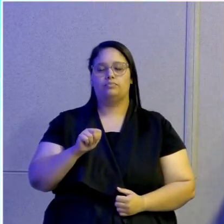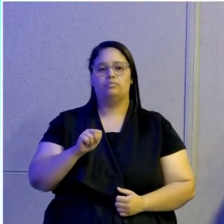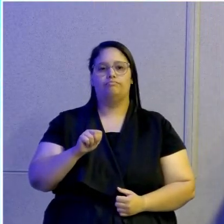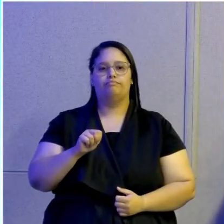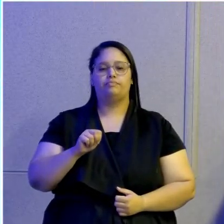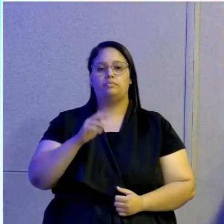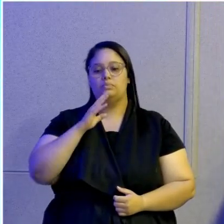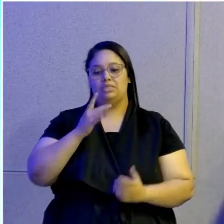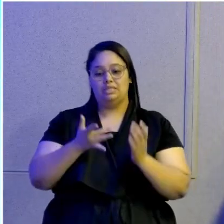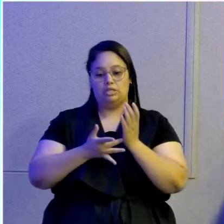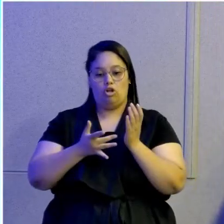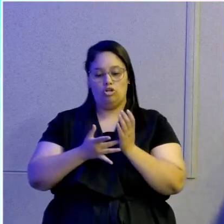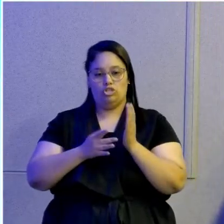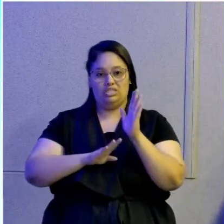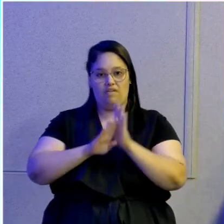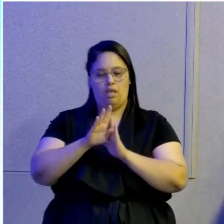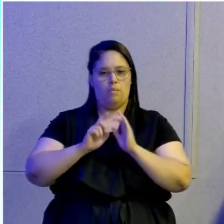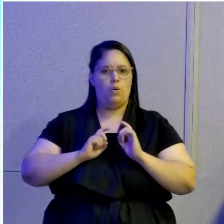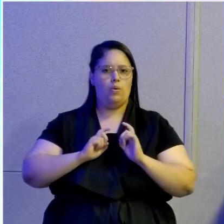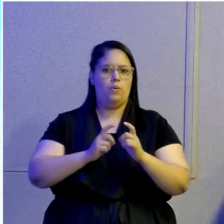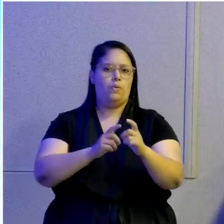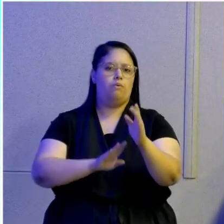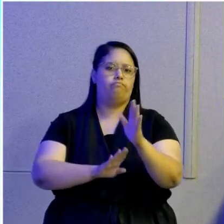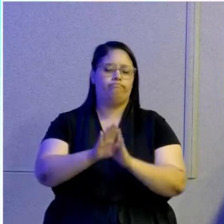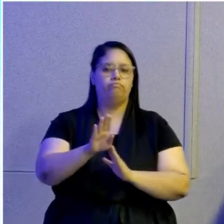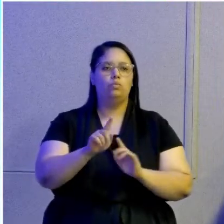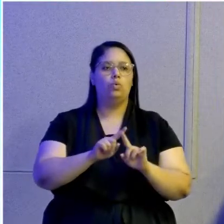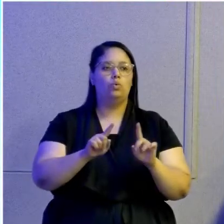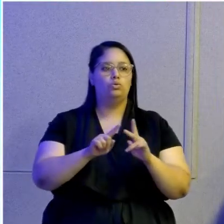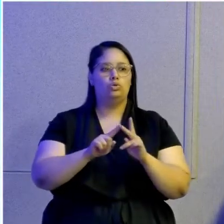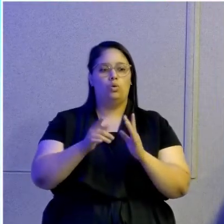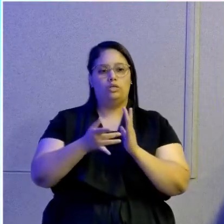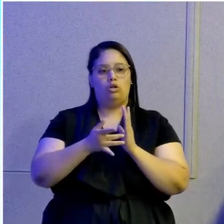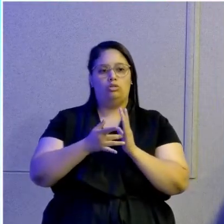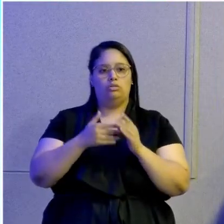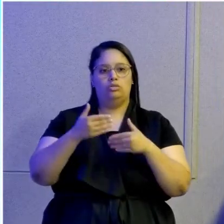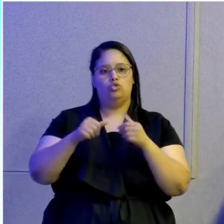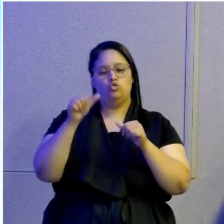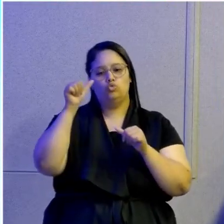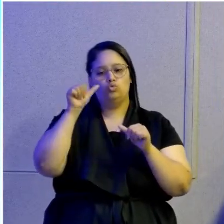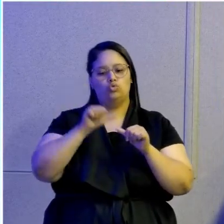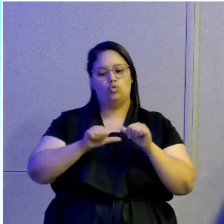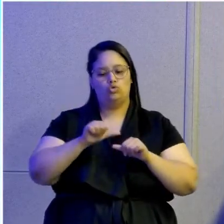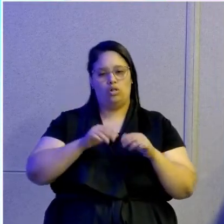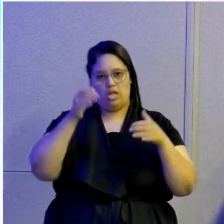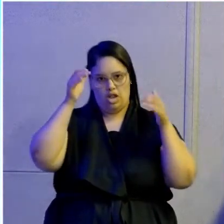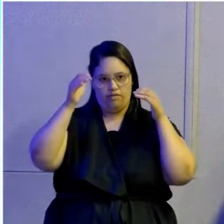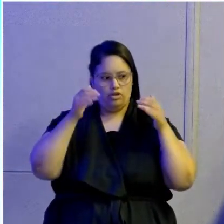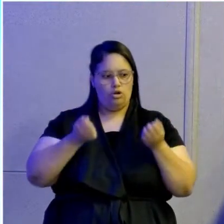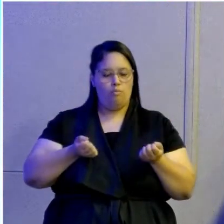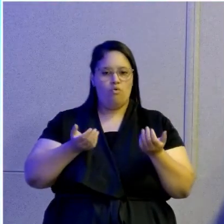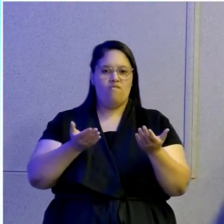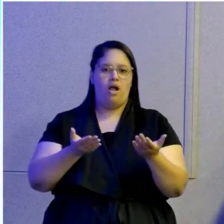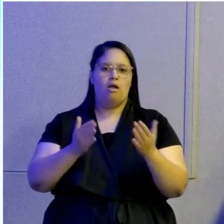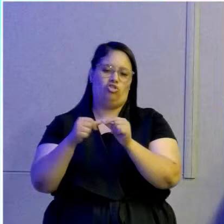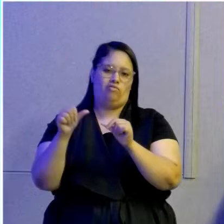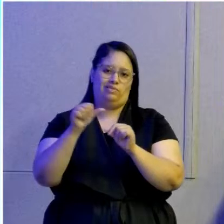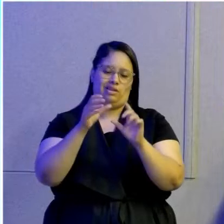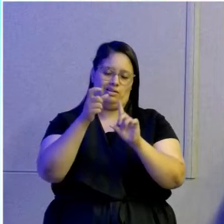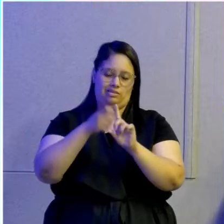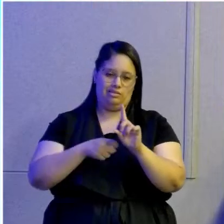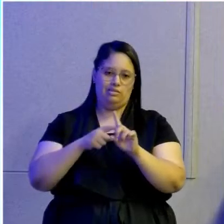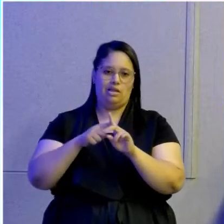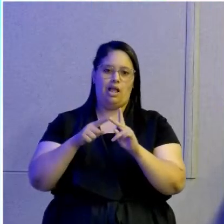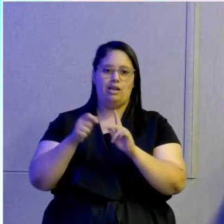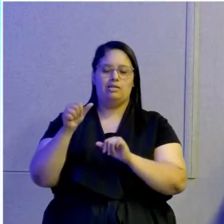accelerated technology development, enhanced technological and social innovation, provided advanced scientific